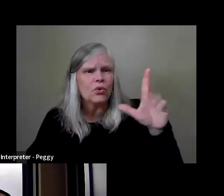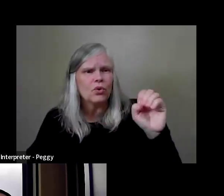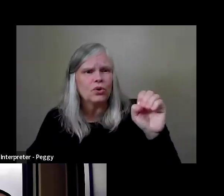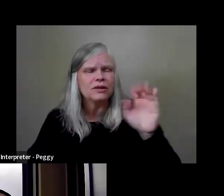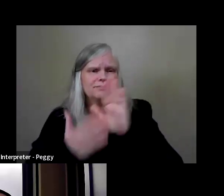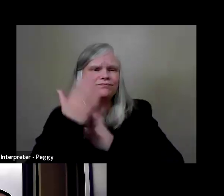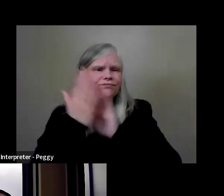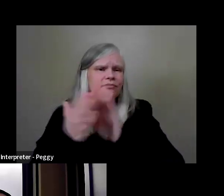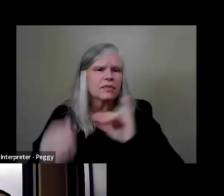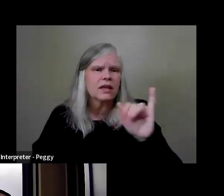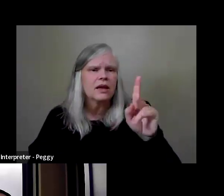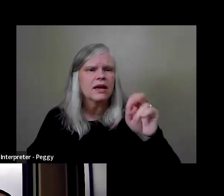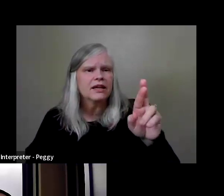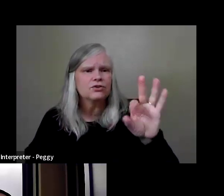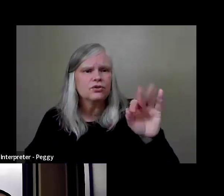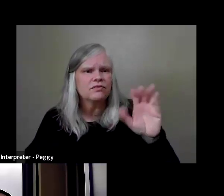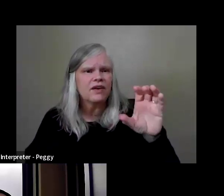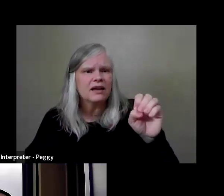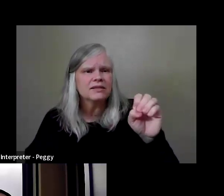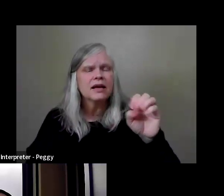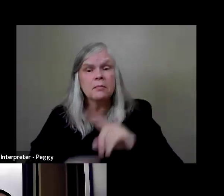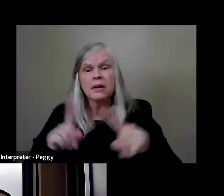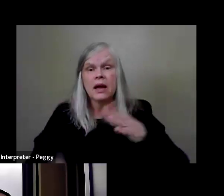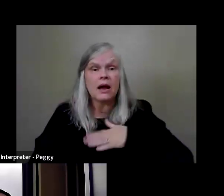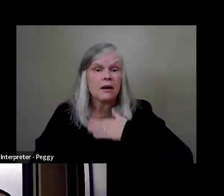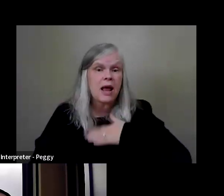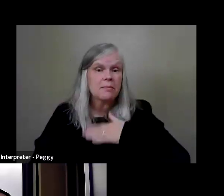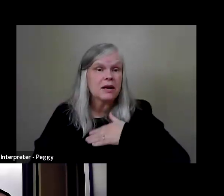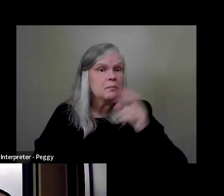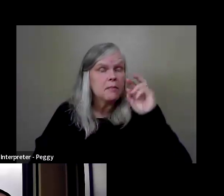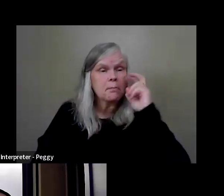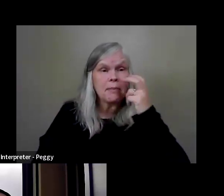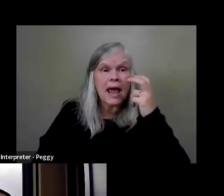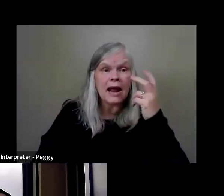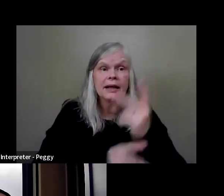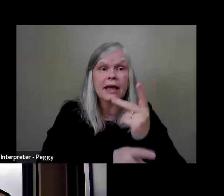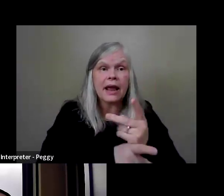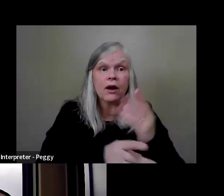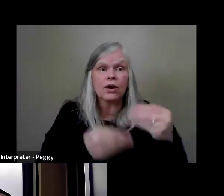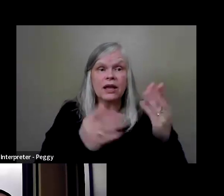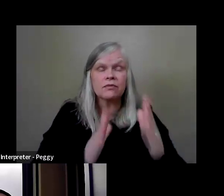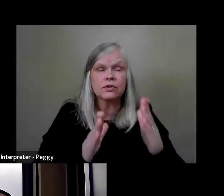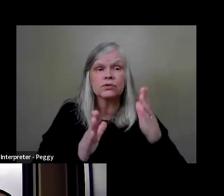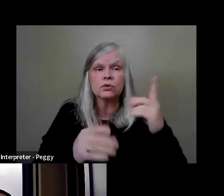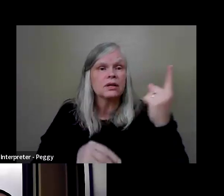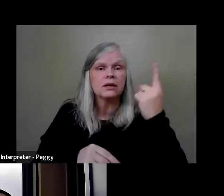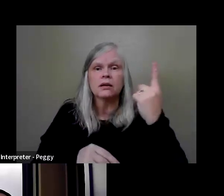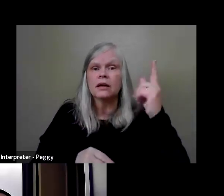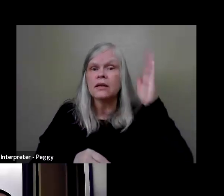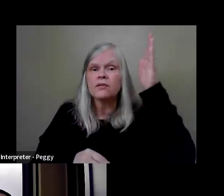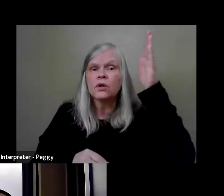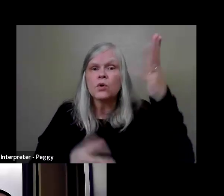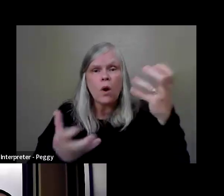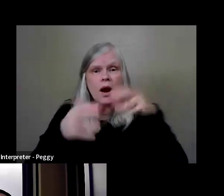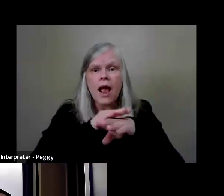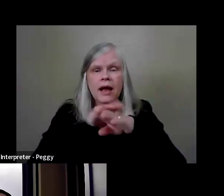interface. But I would be very happy, because there may be blind caregivers or whomever in the future that may want to access